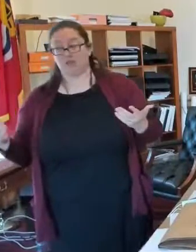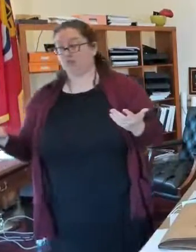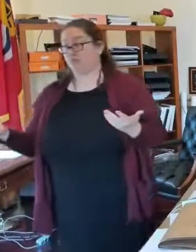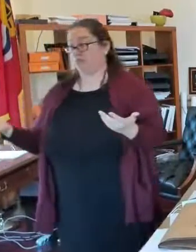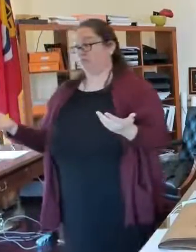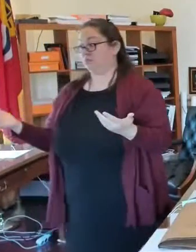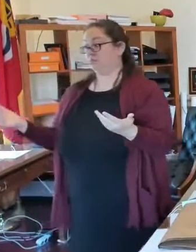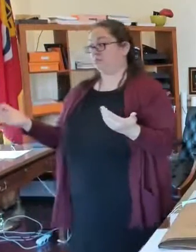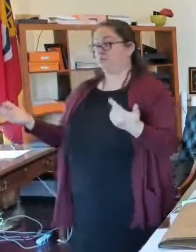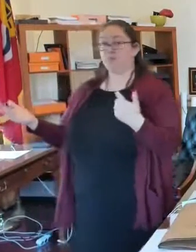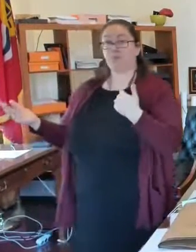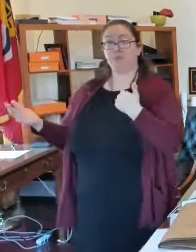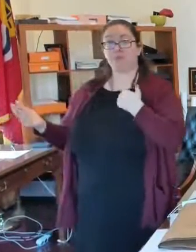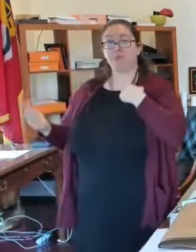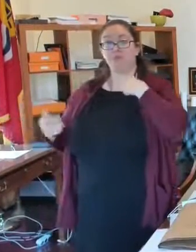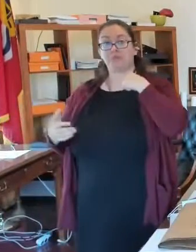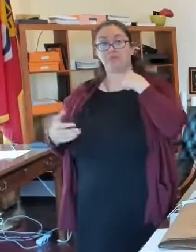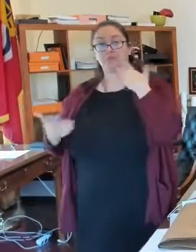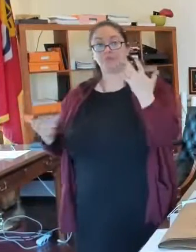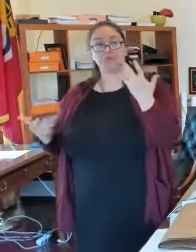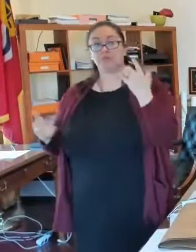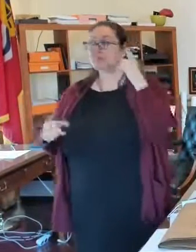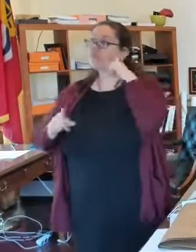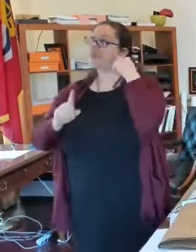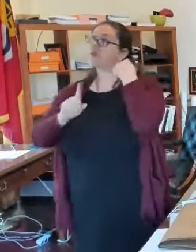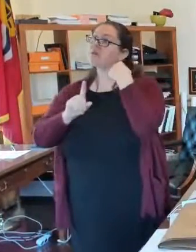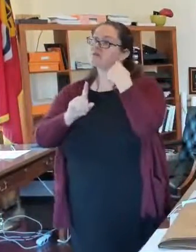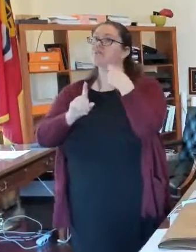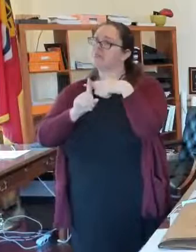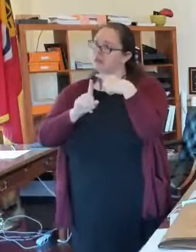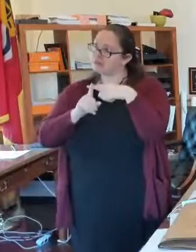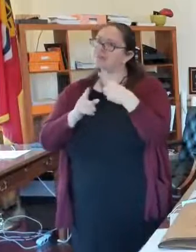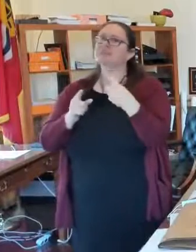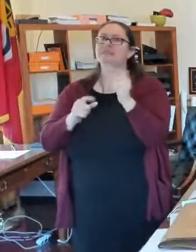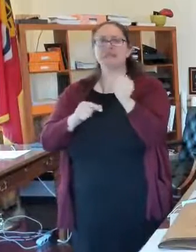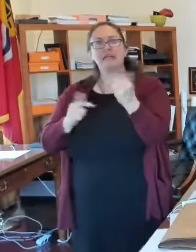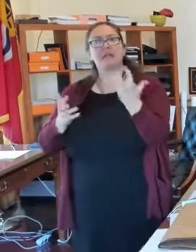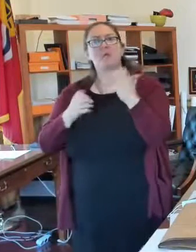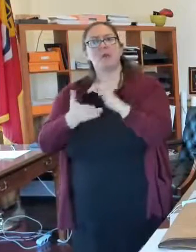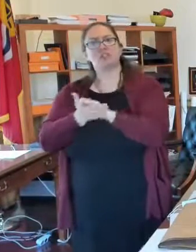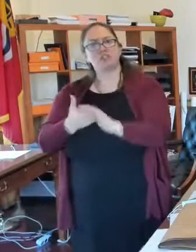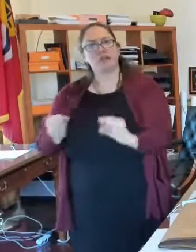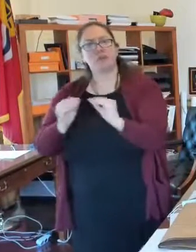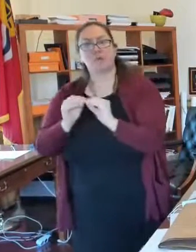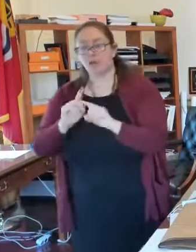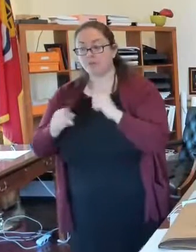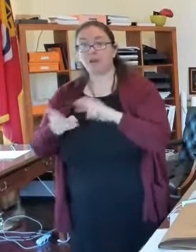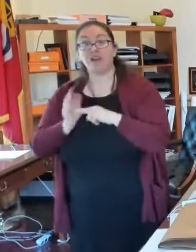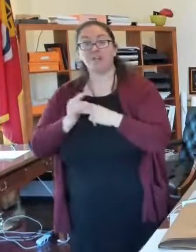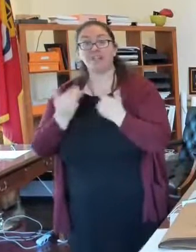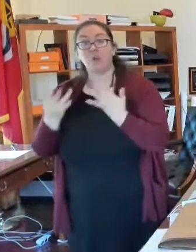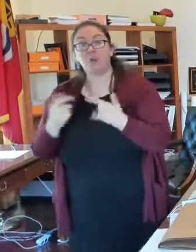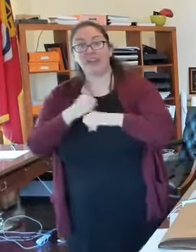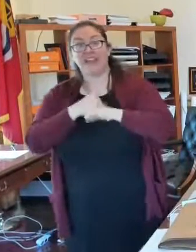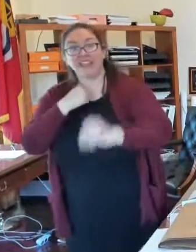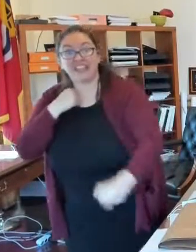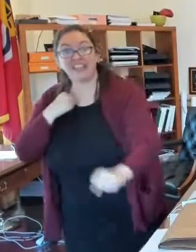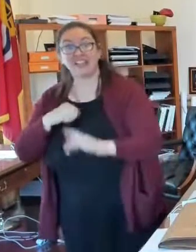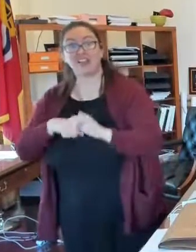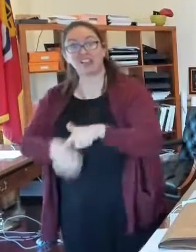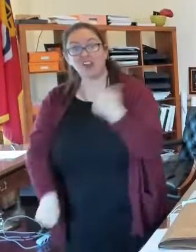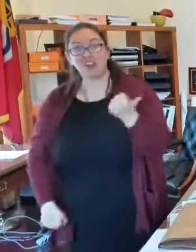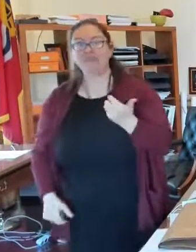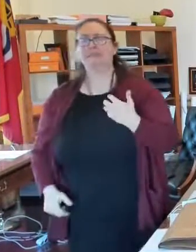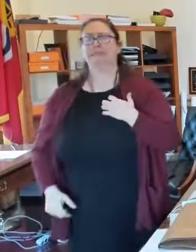certainly am positive about having the check be more, but I don't want this to get held up any longer.